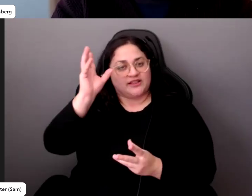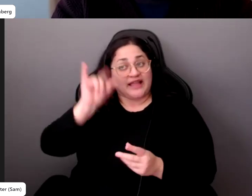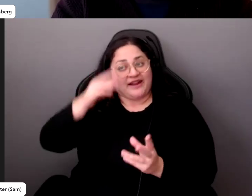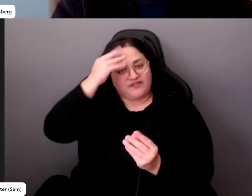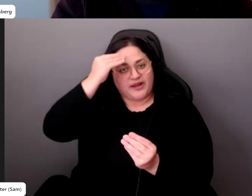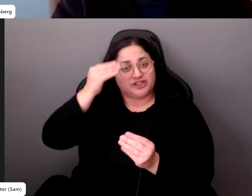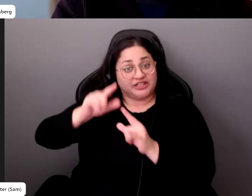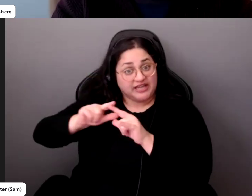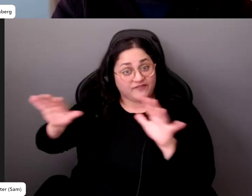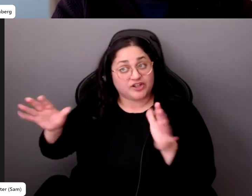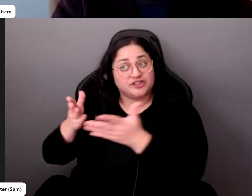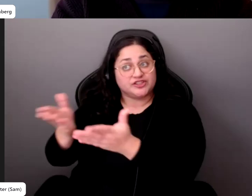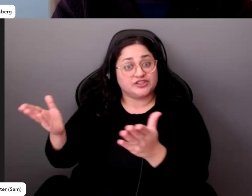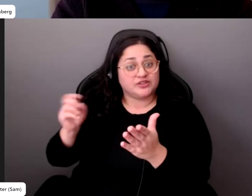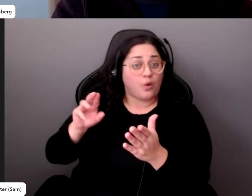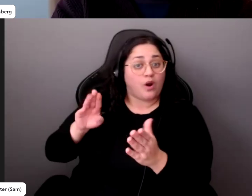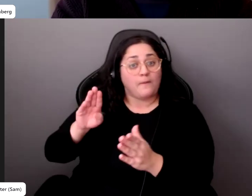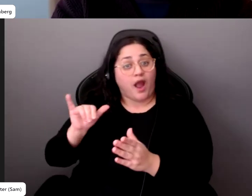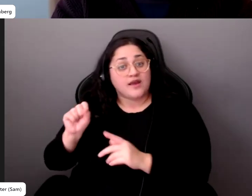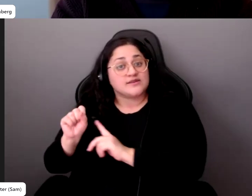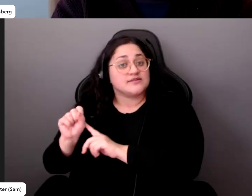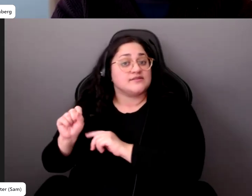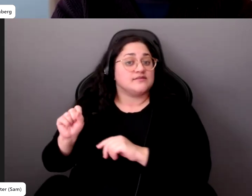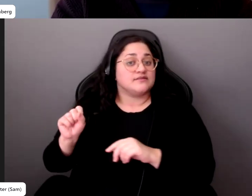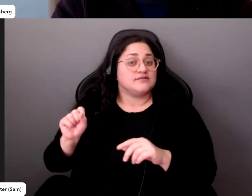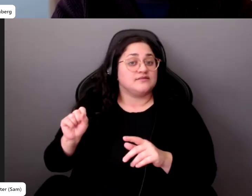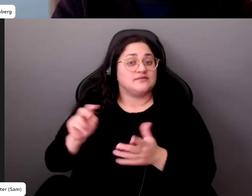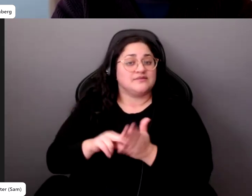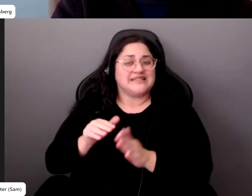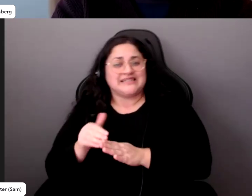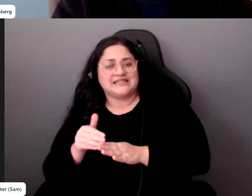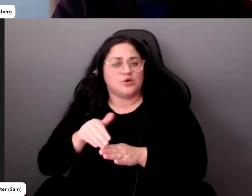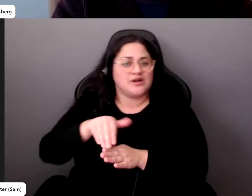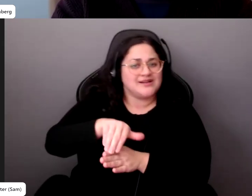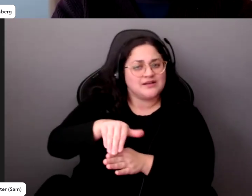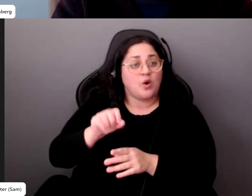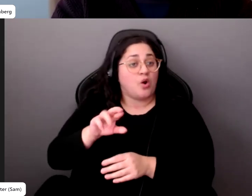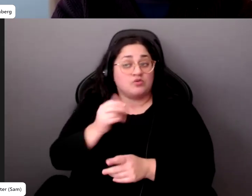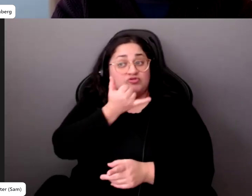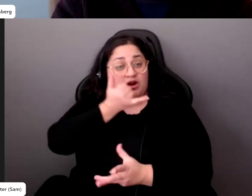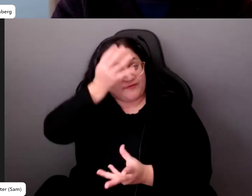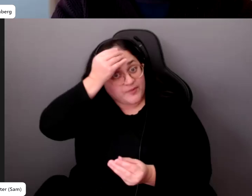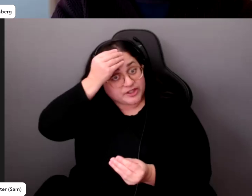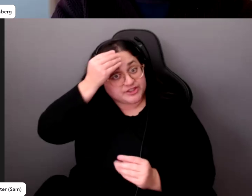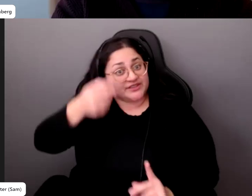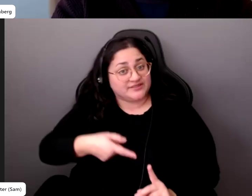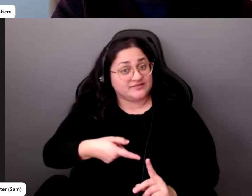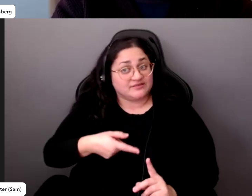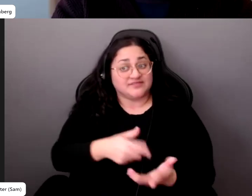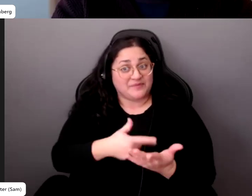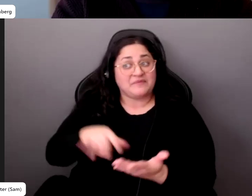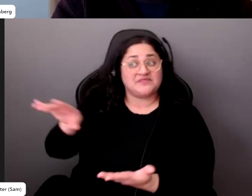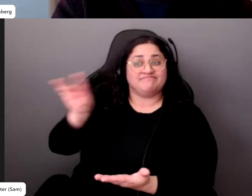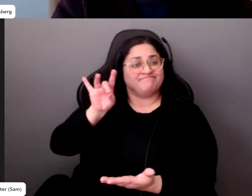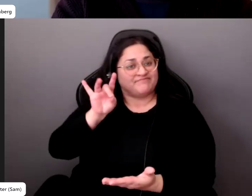it, or has just incorrect information, or even where it doesn't have any information,